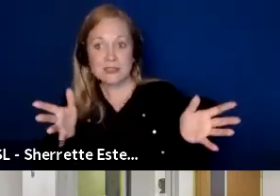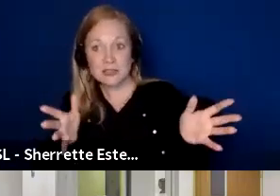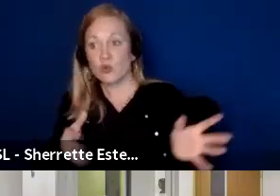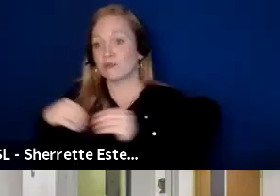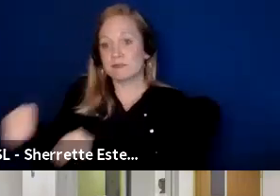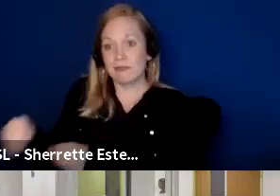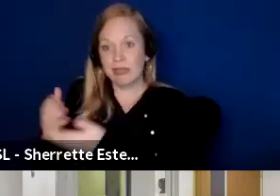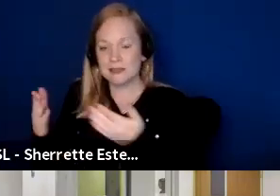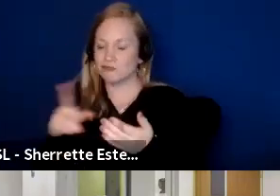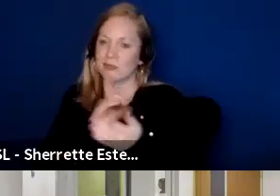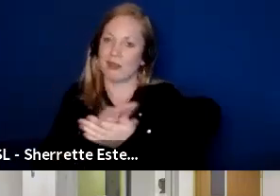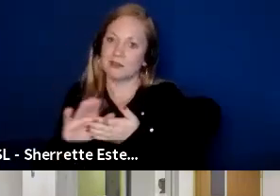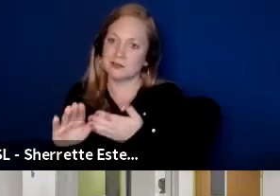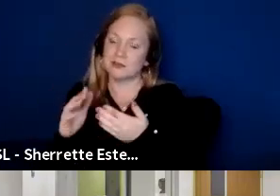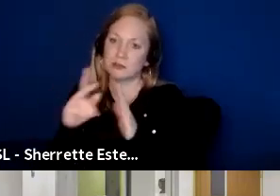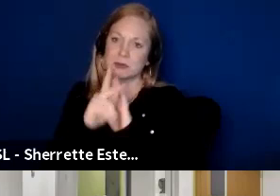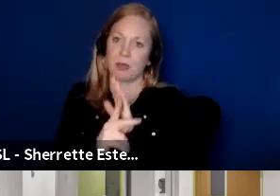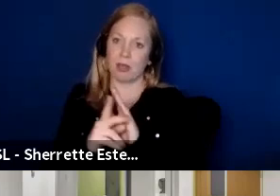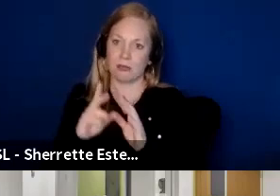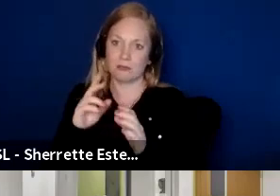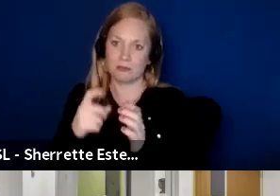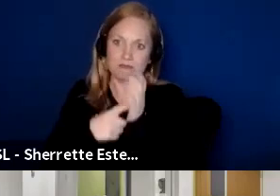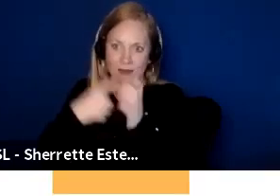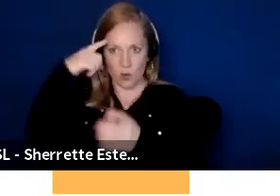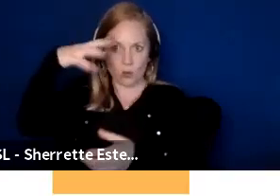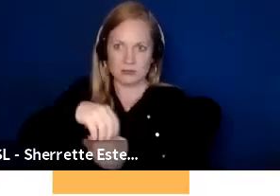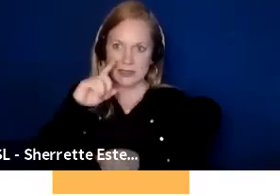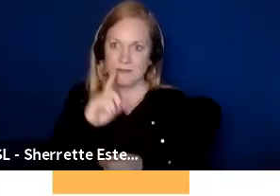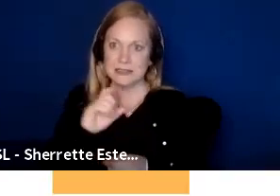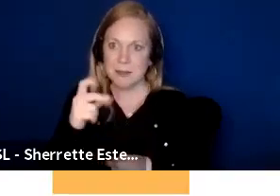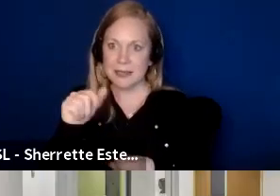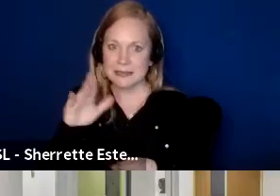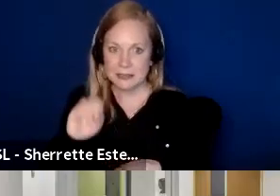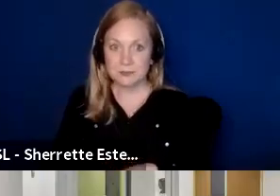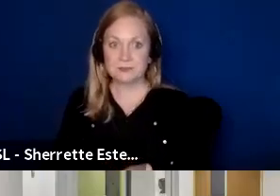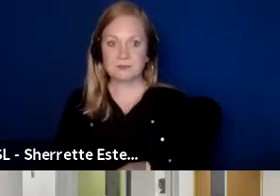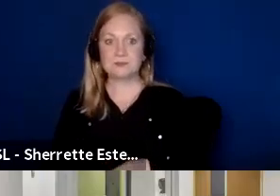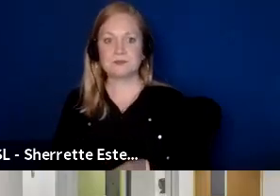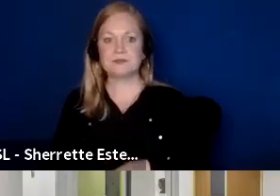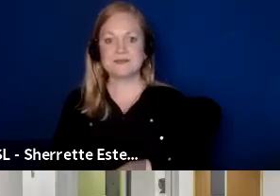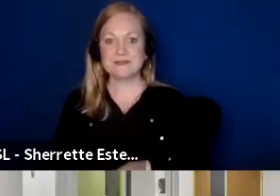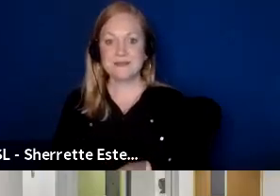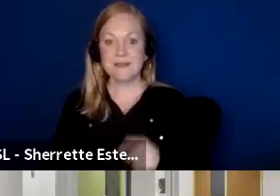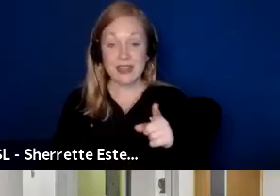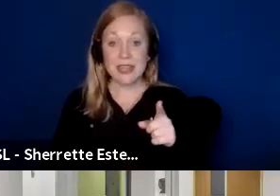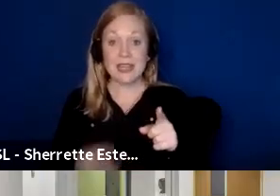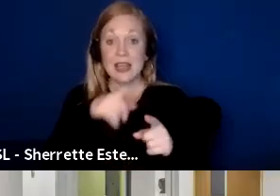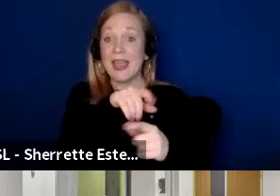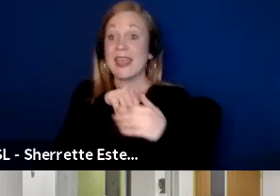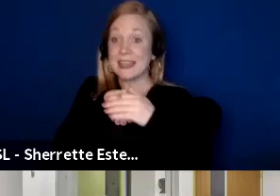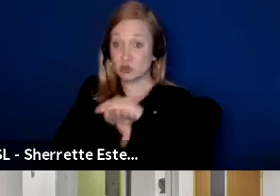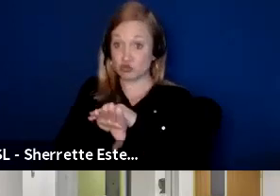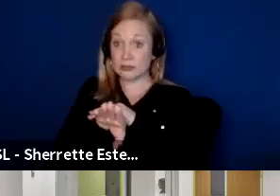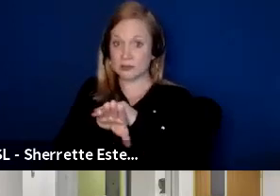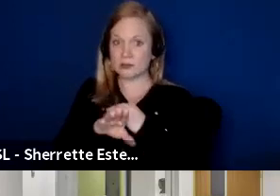a nice principle of DeafSpace. The entrances are also, oh, please go back, thank you. The entrances are